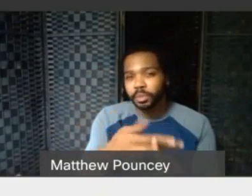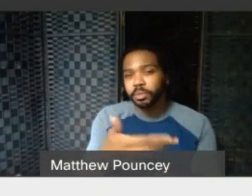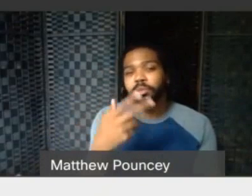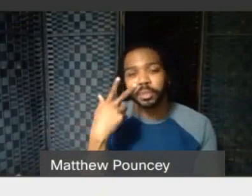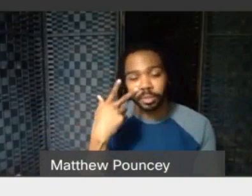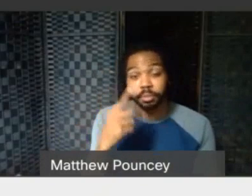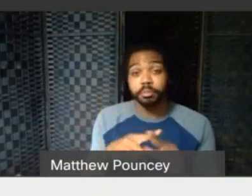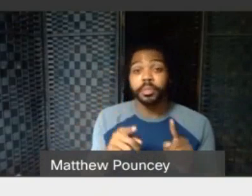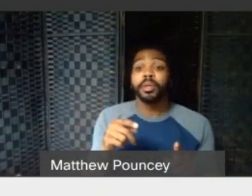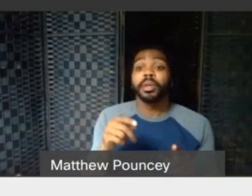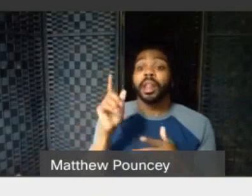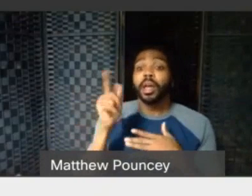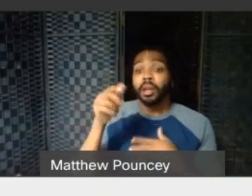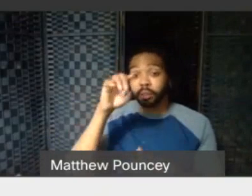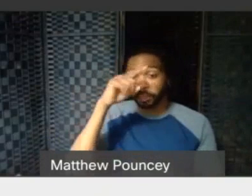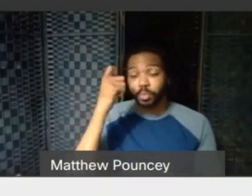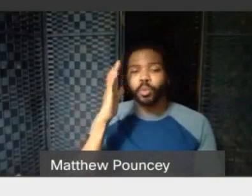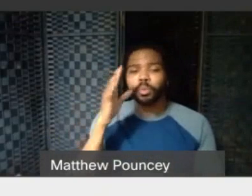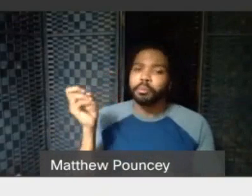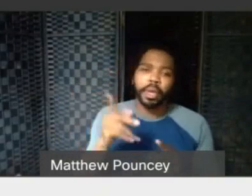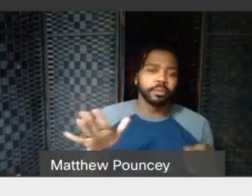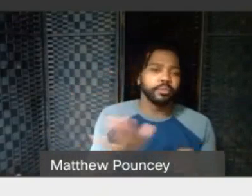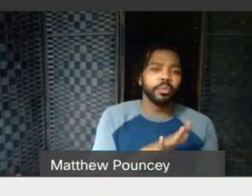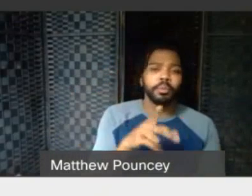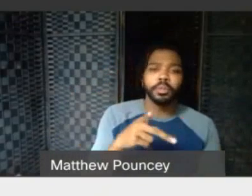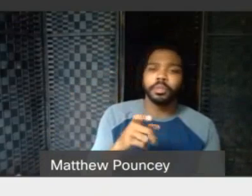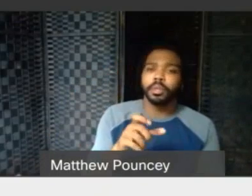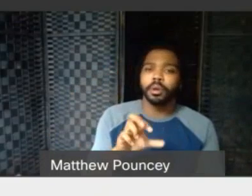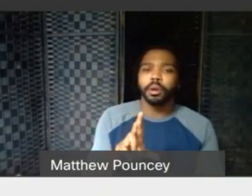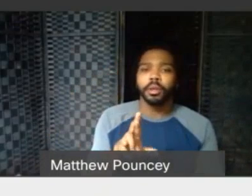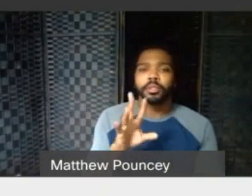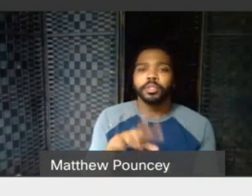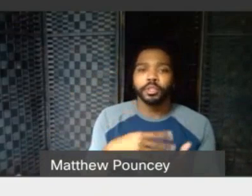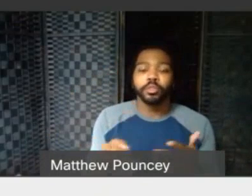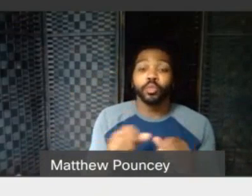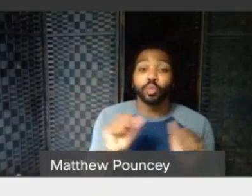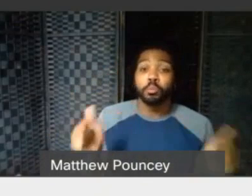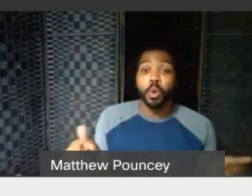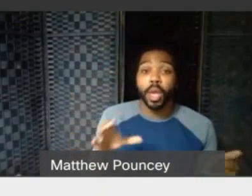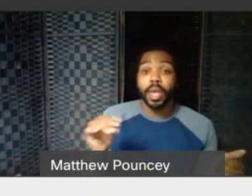be going back to a full PCR schedule that will be remote and in person.